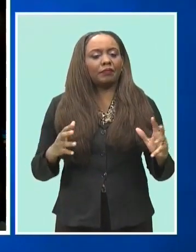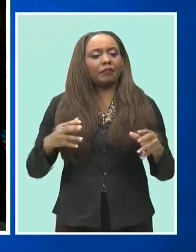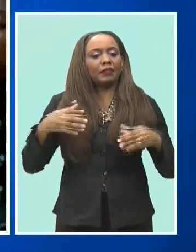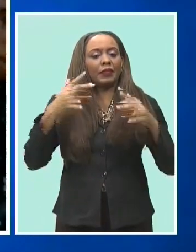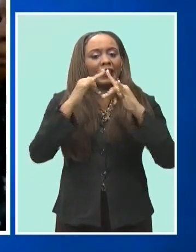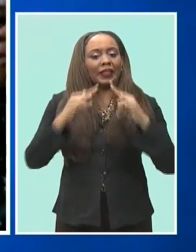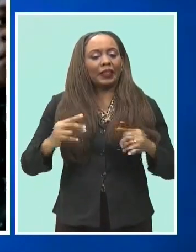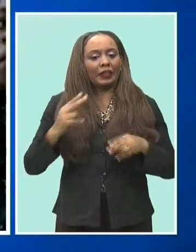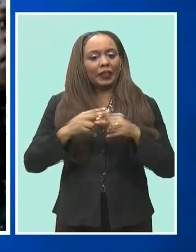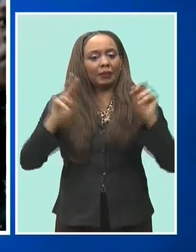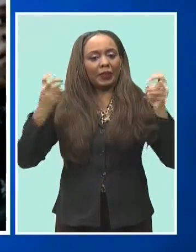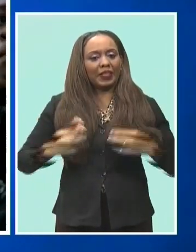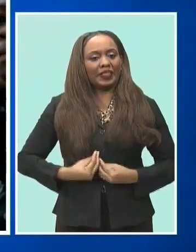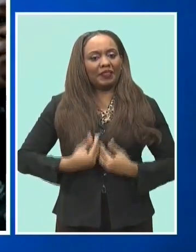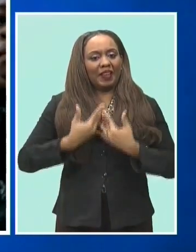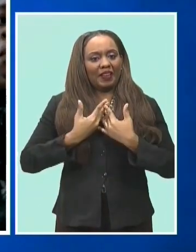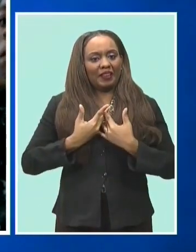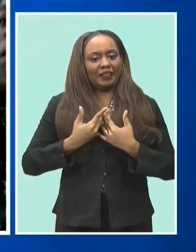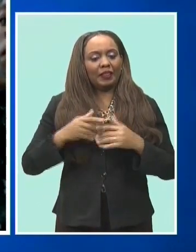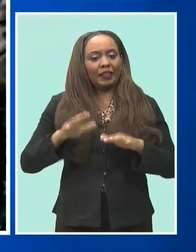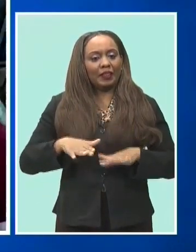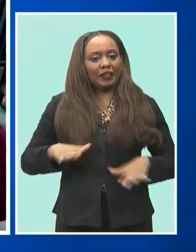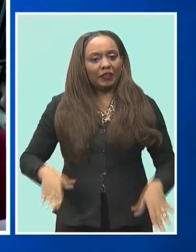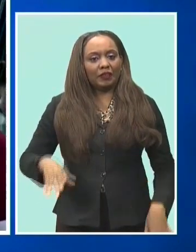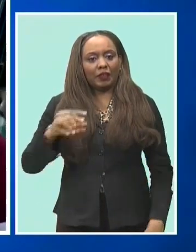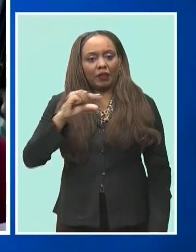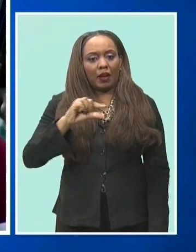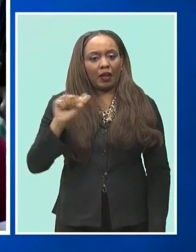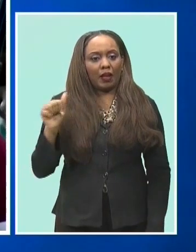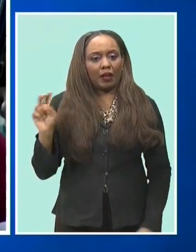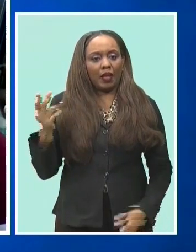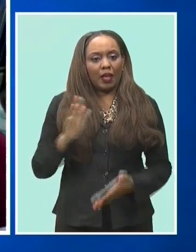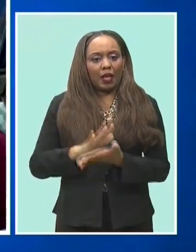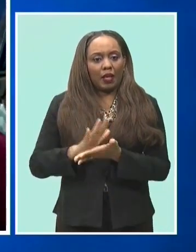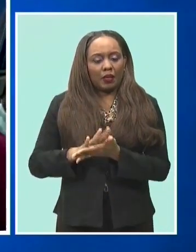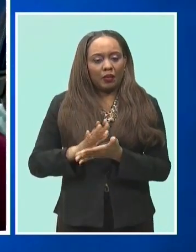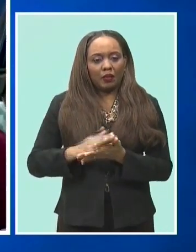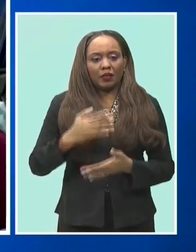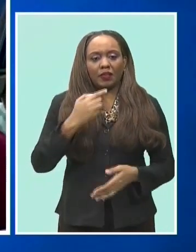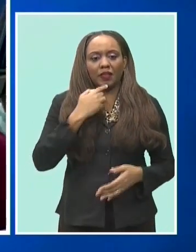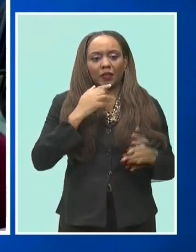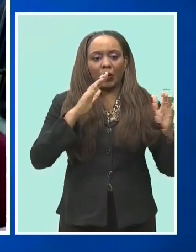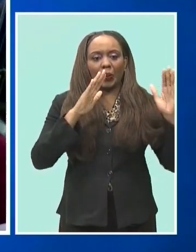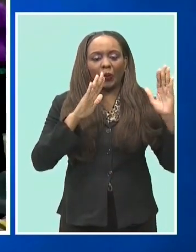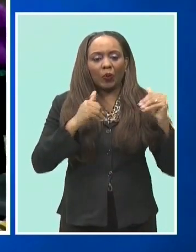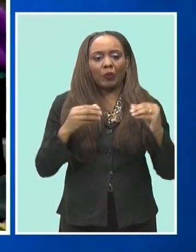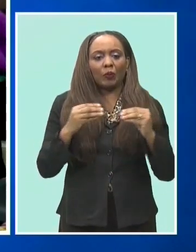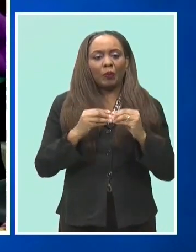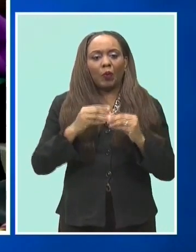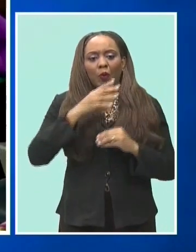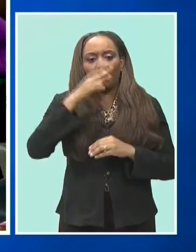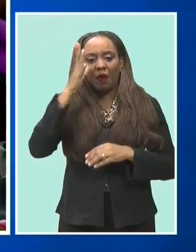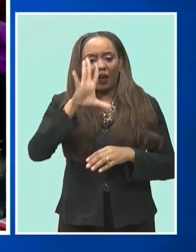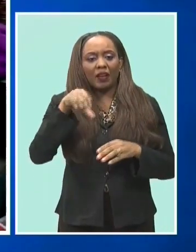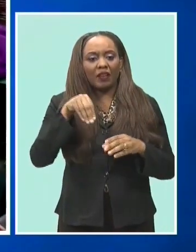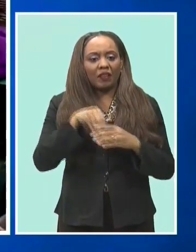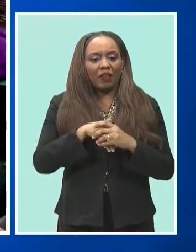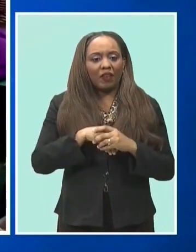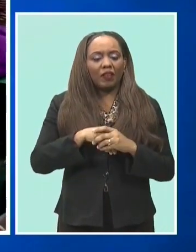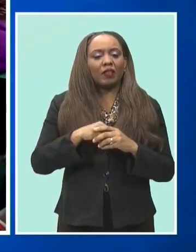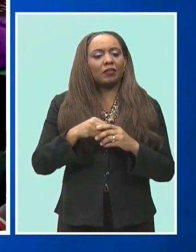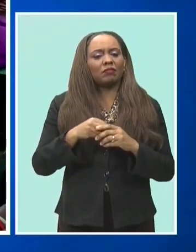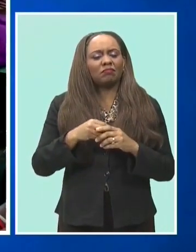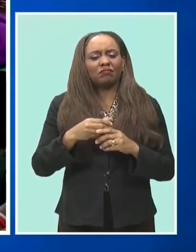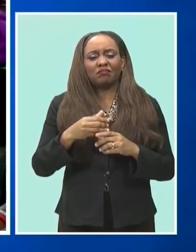of the Grantley Adams Memorial School between the ages of 14 and 15. She says while her hope for greater parental involvement did